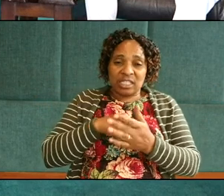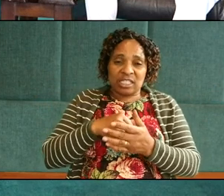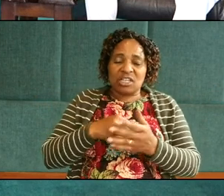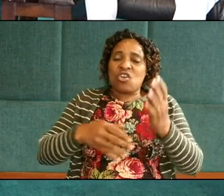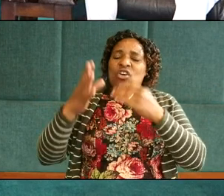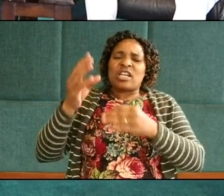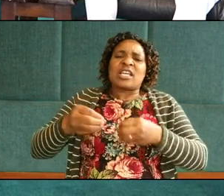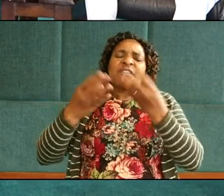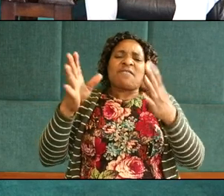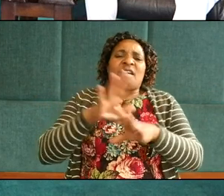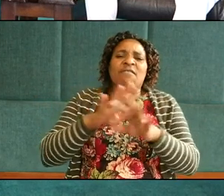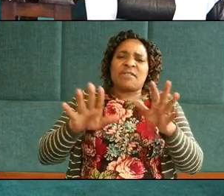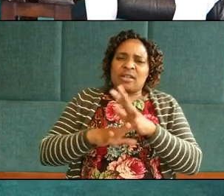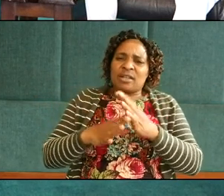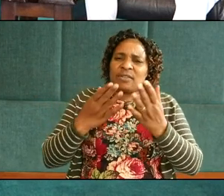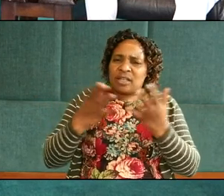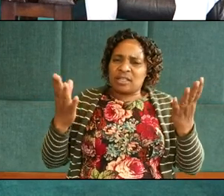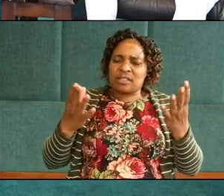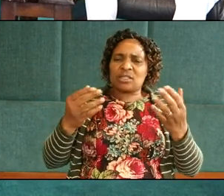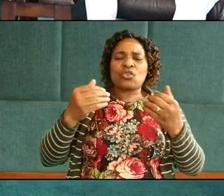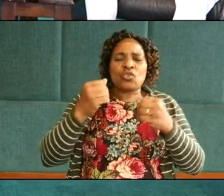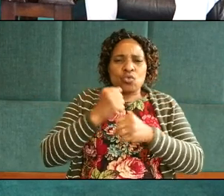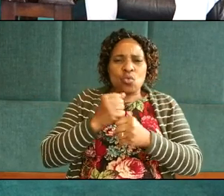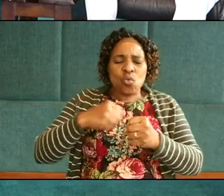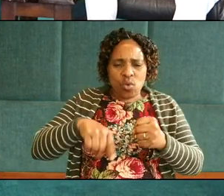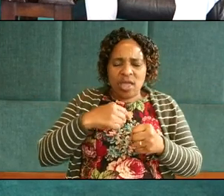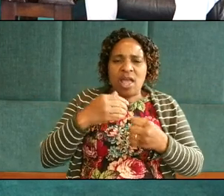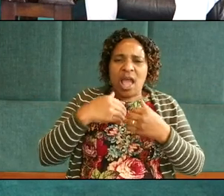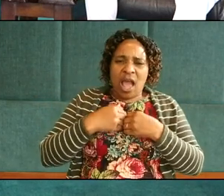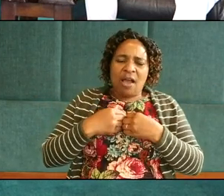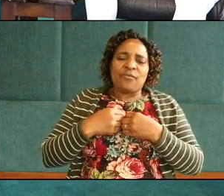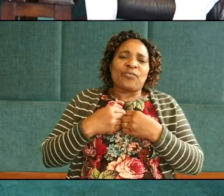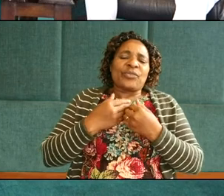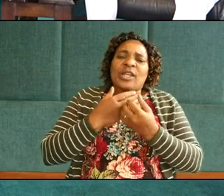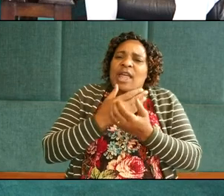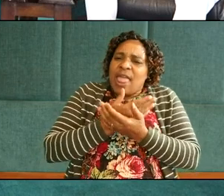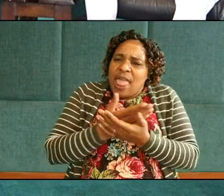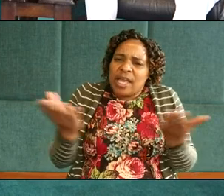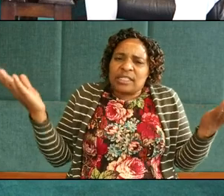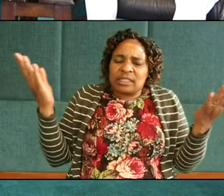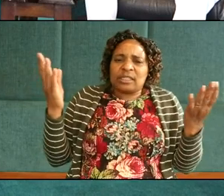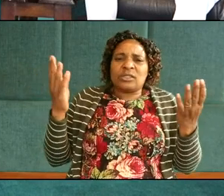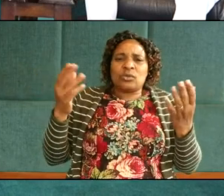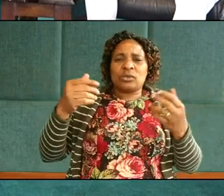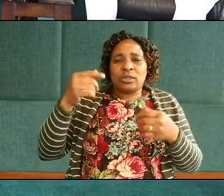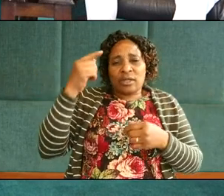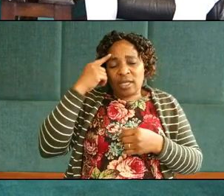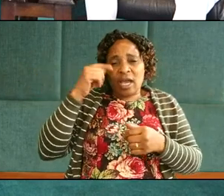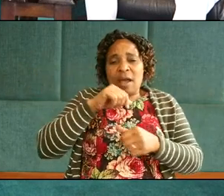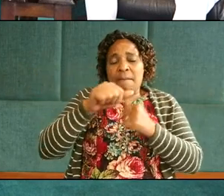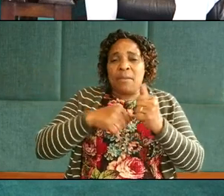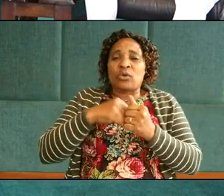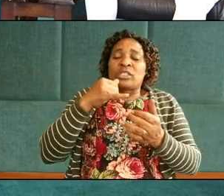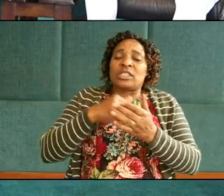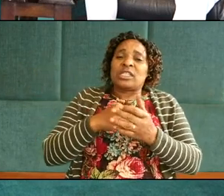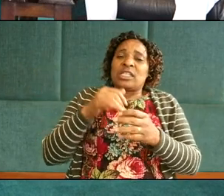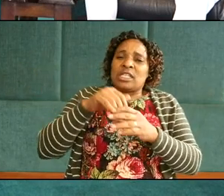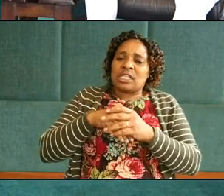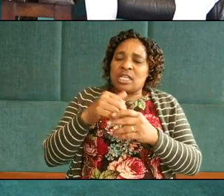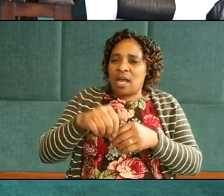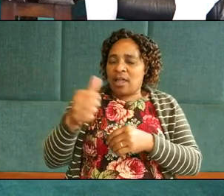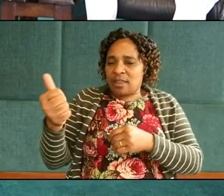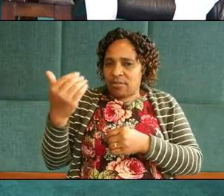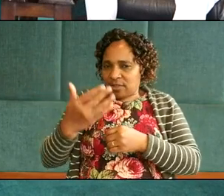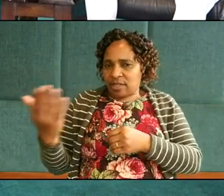everything we have. Do we have the right to do with it everything we want or anything? Yeah, think about it in terms of other